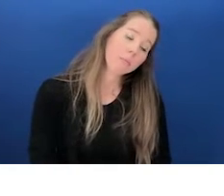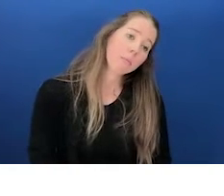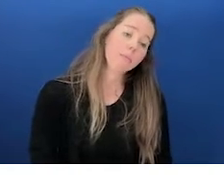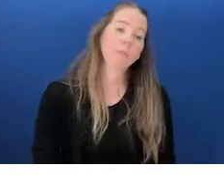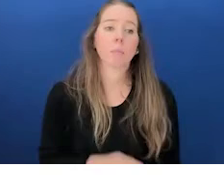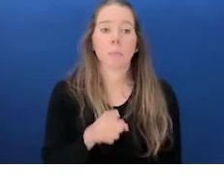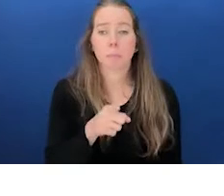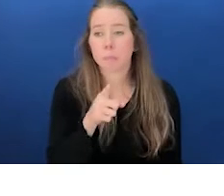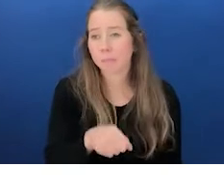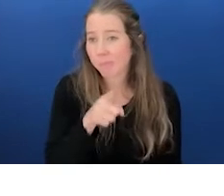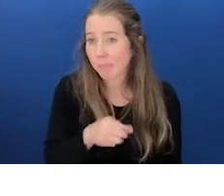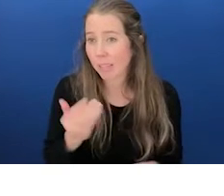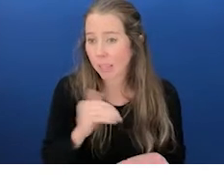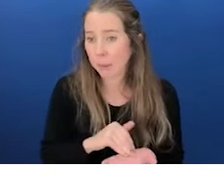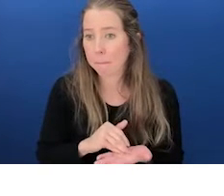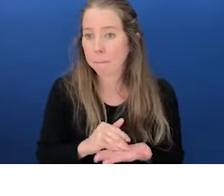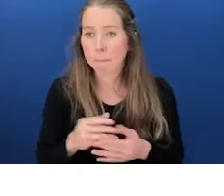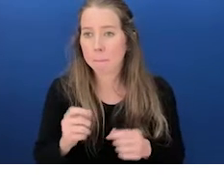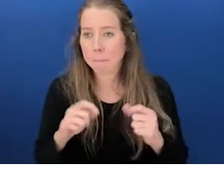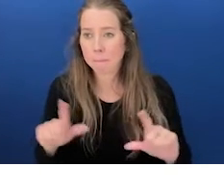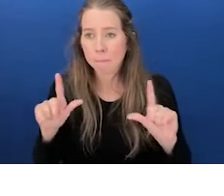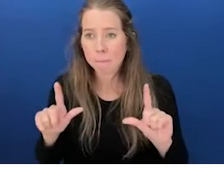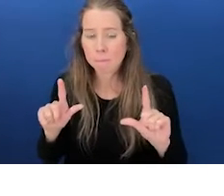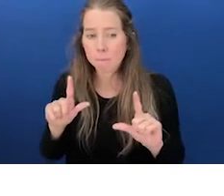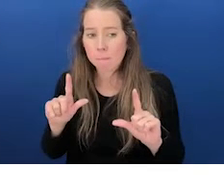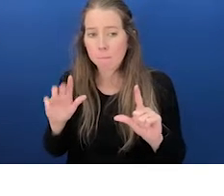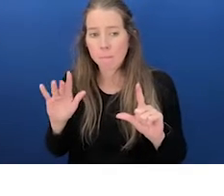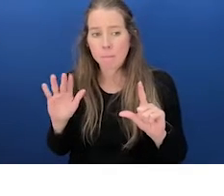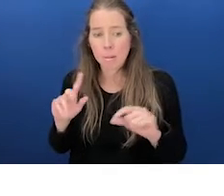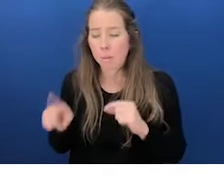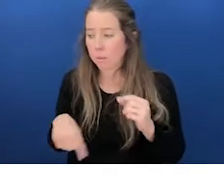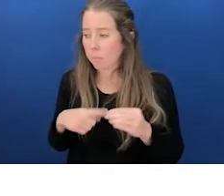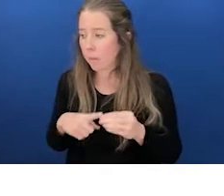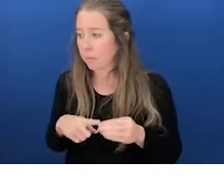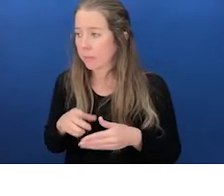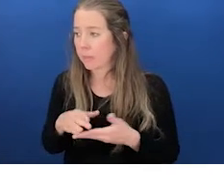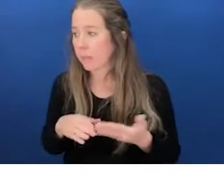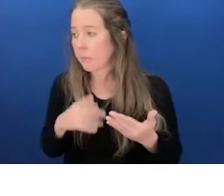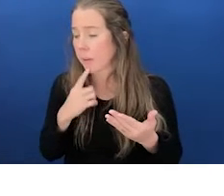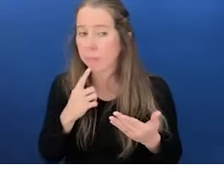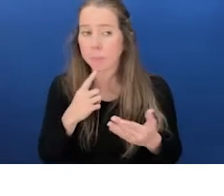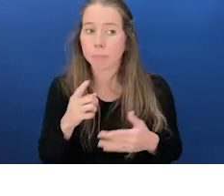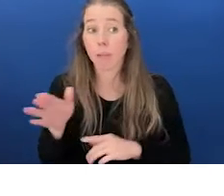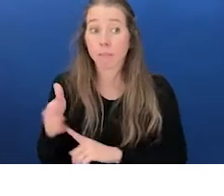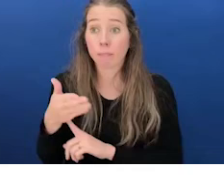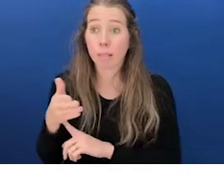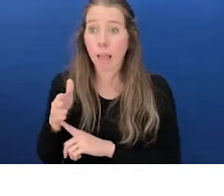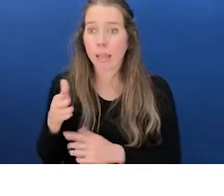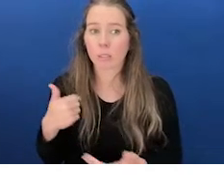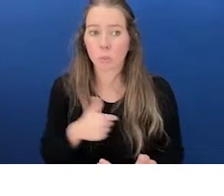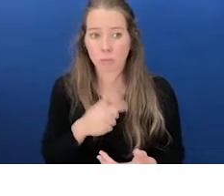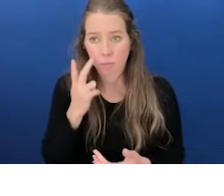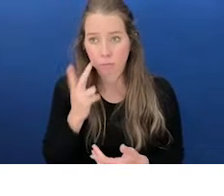This is again, just a slide on some of the raised flags that we have available to